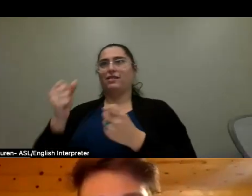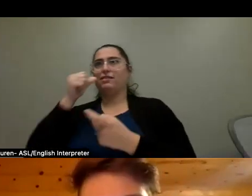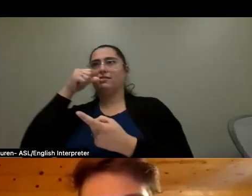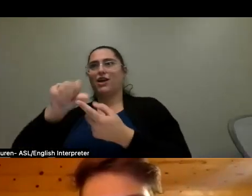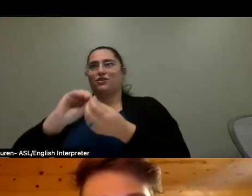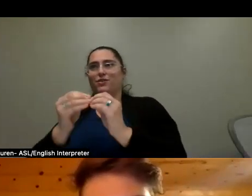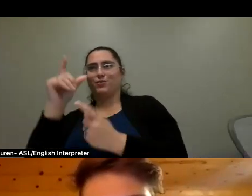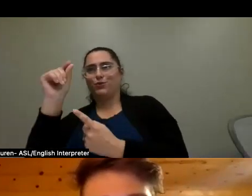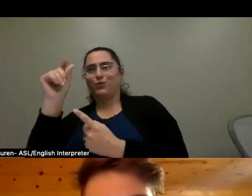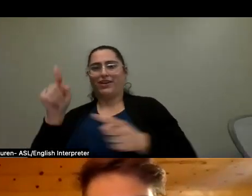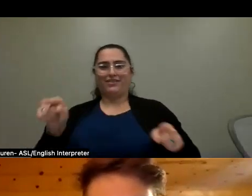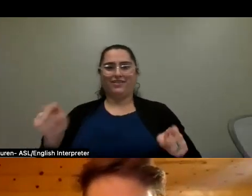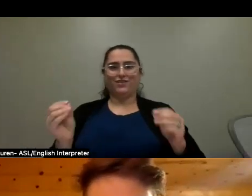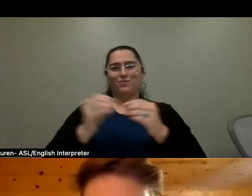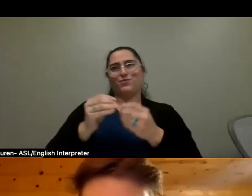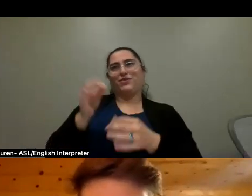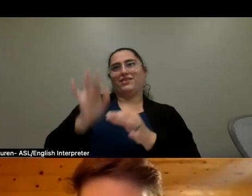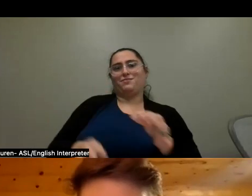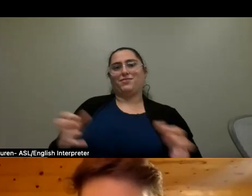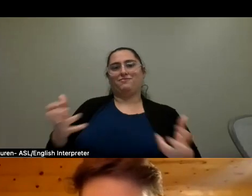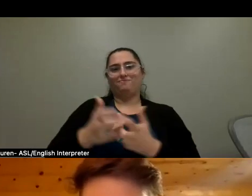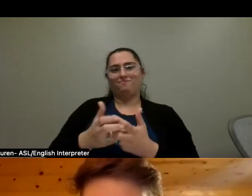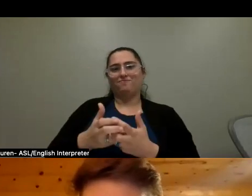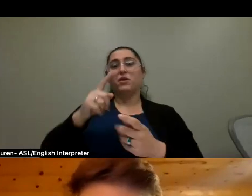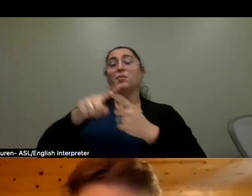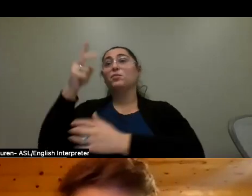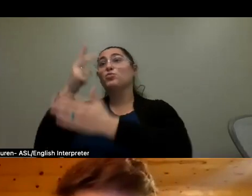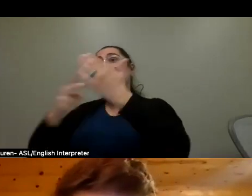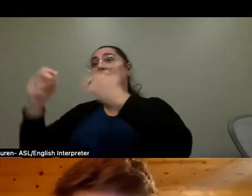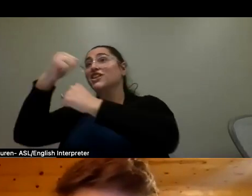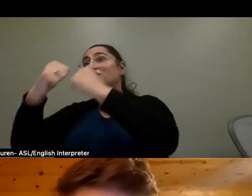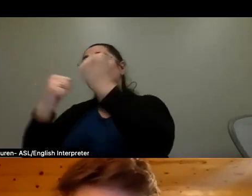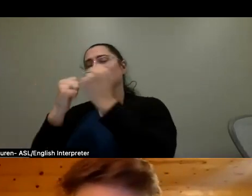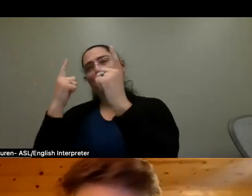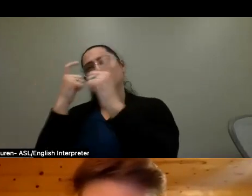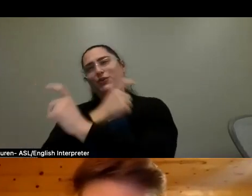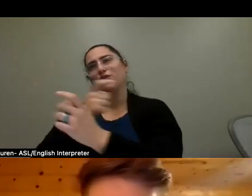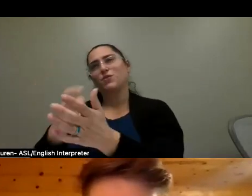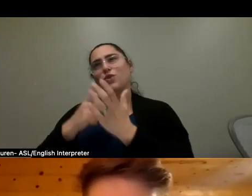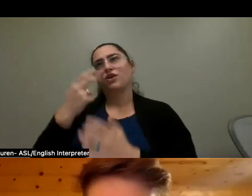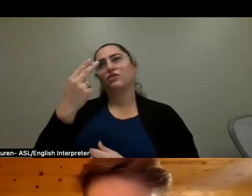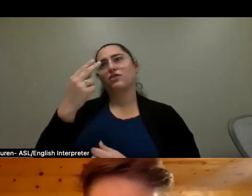predicting structure is quite difficult and it requires homology and other information.